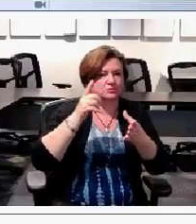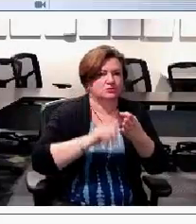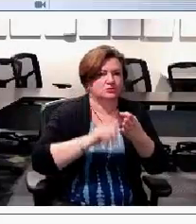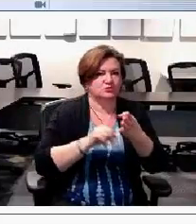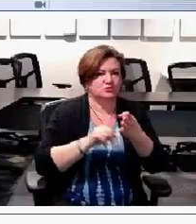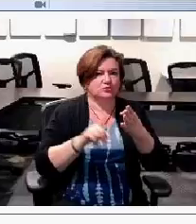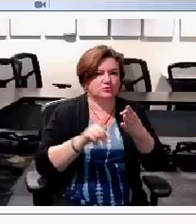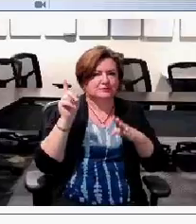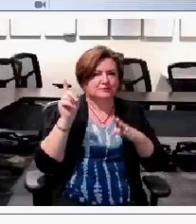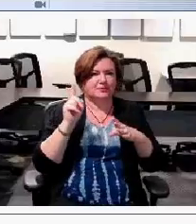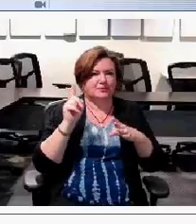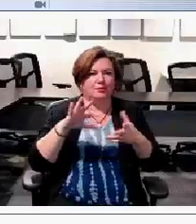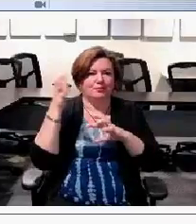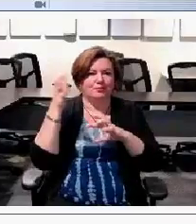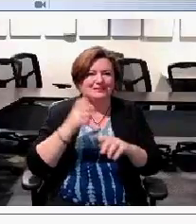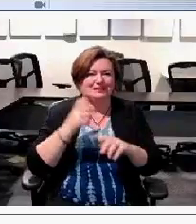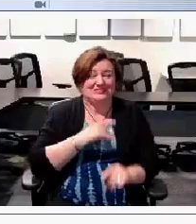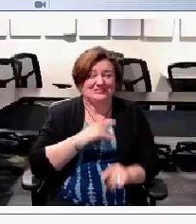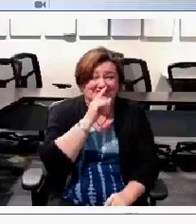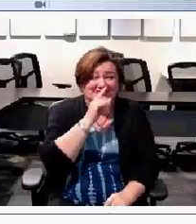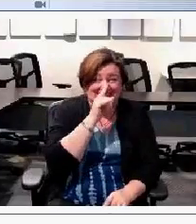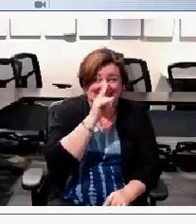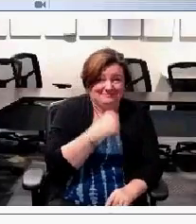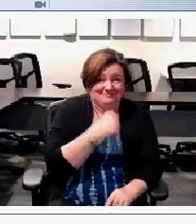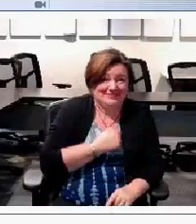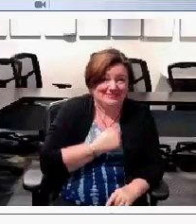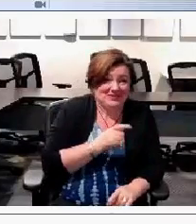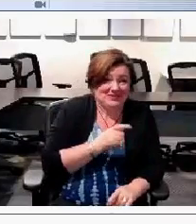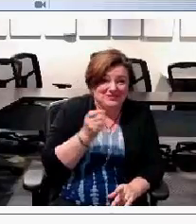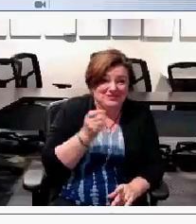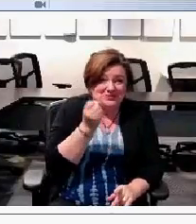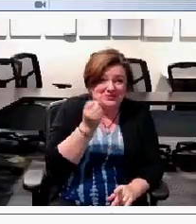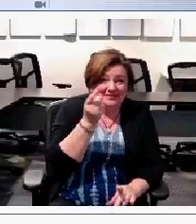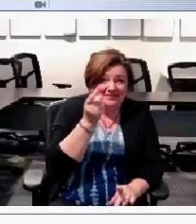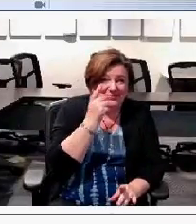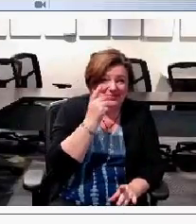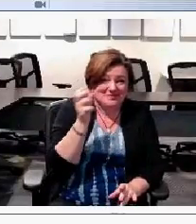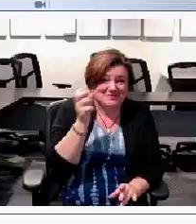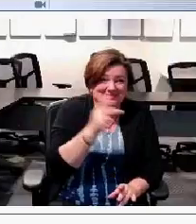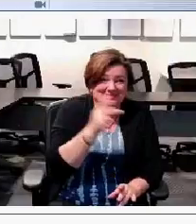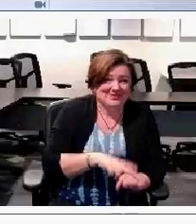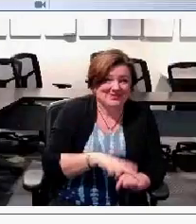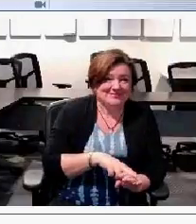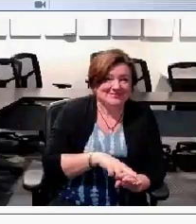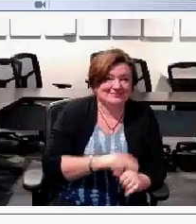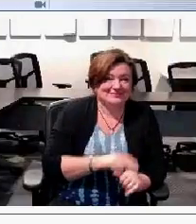something, and of course, it's really fussy, and I think I'll give it a few seconds, and I'll have you back as the.